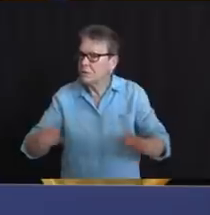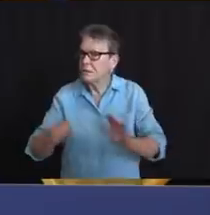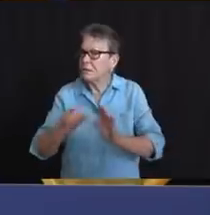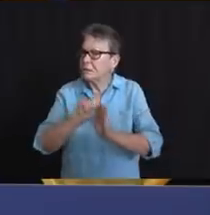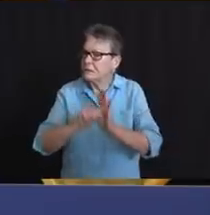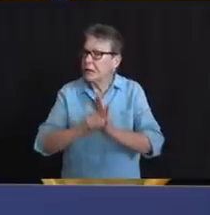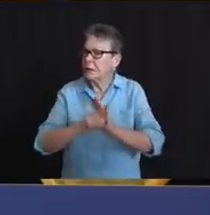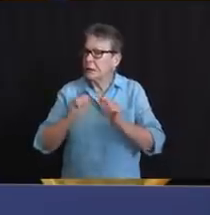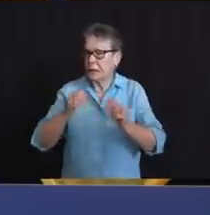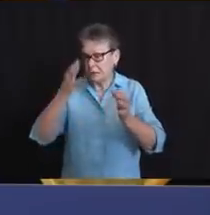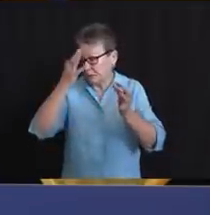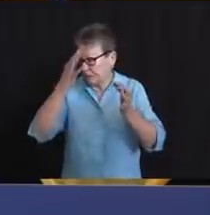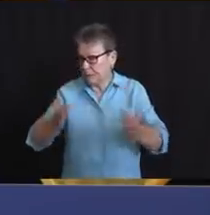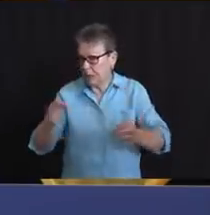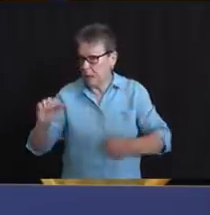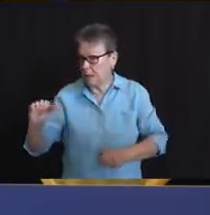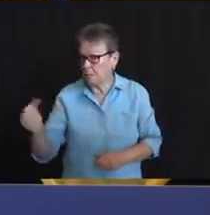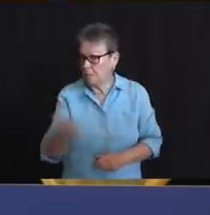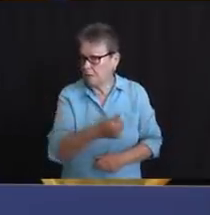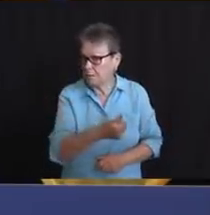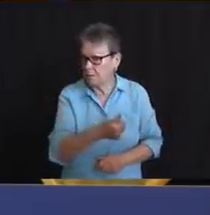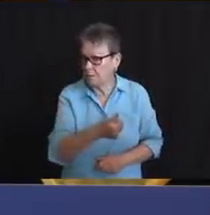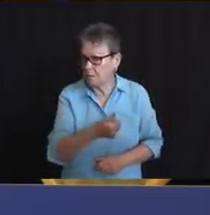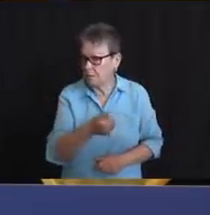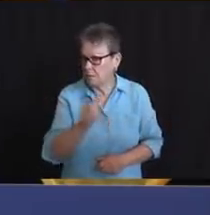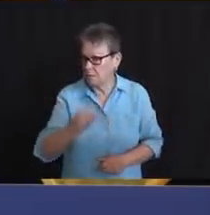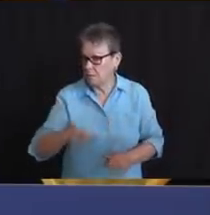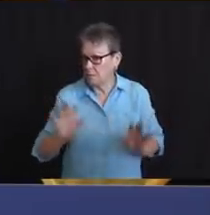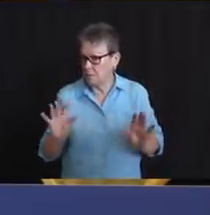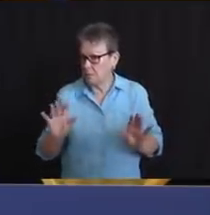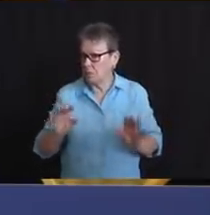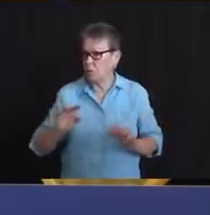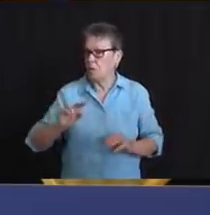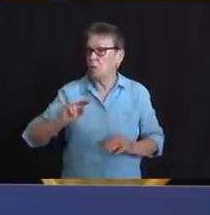the only 2 left that still required it.